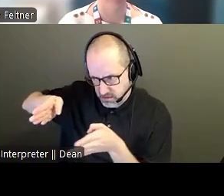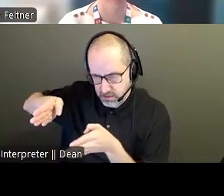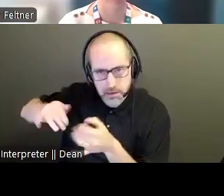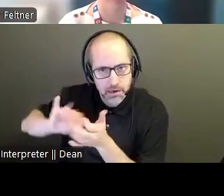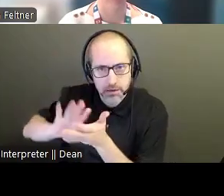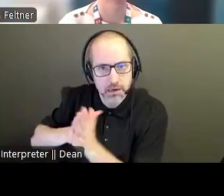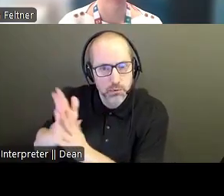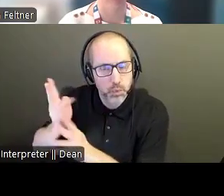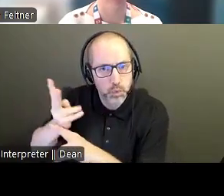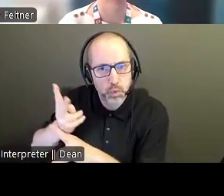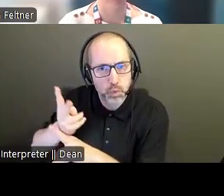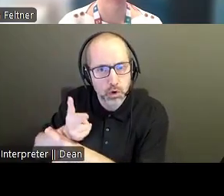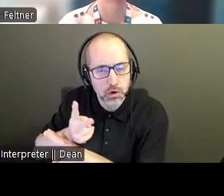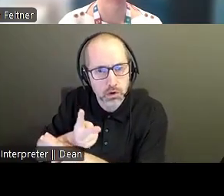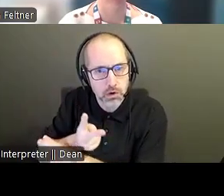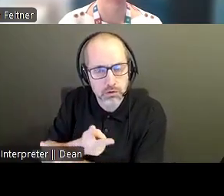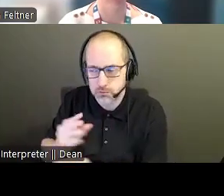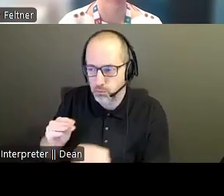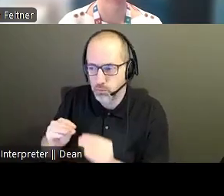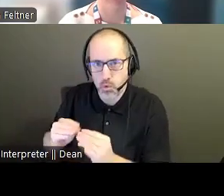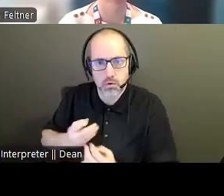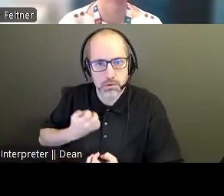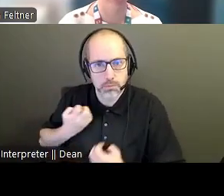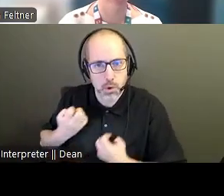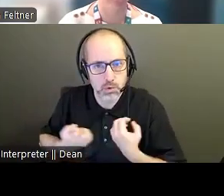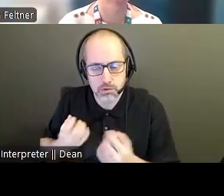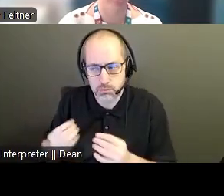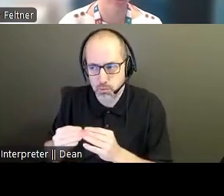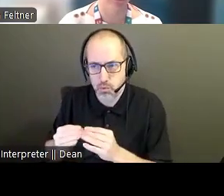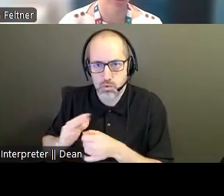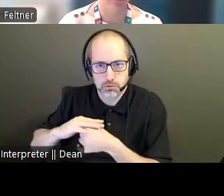to, even more distressing or even louder.